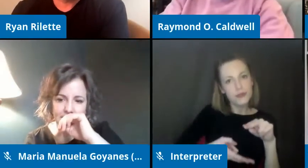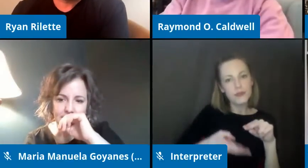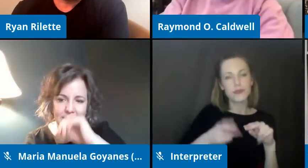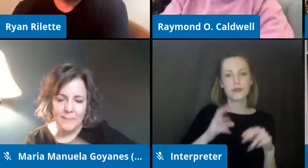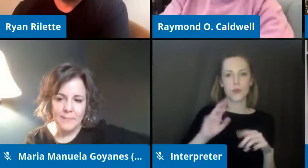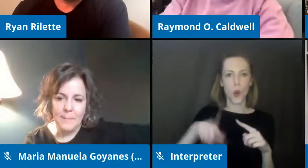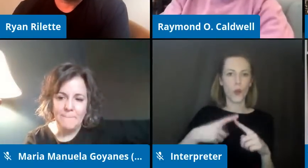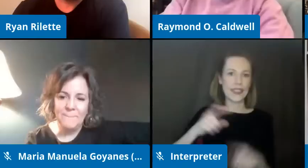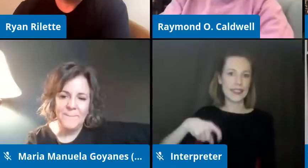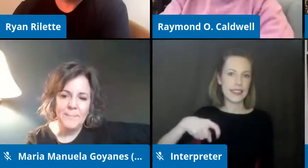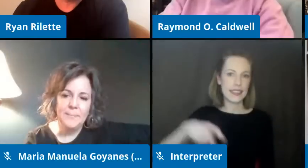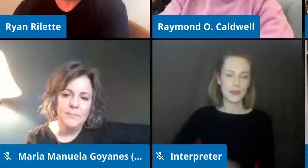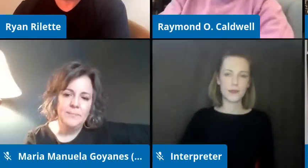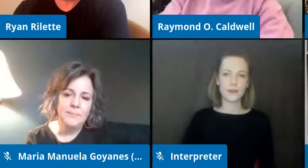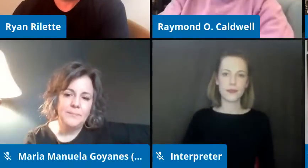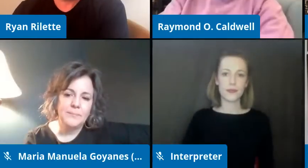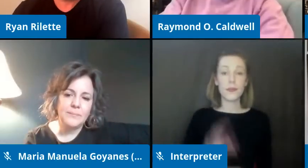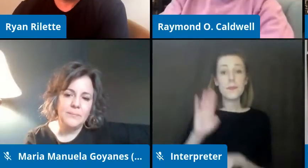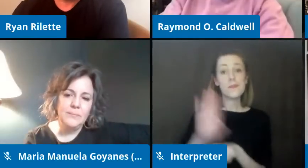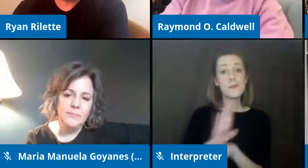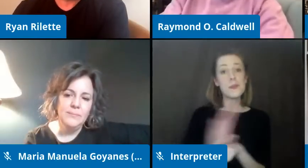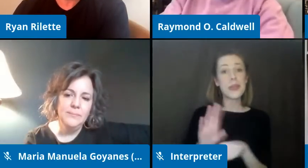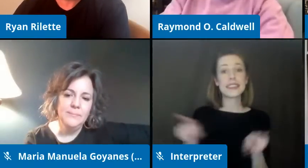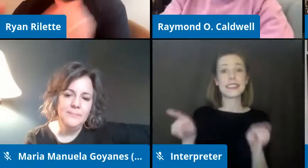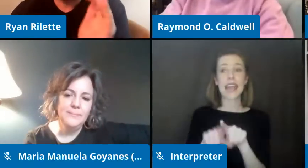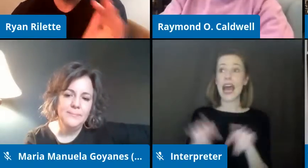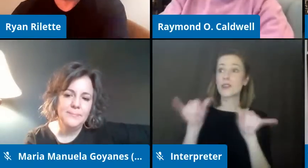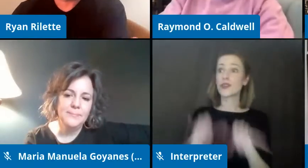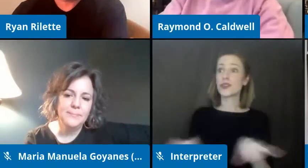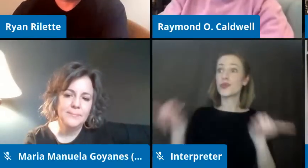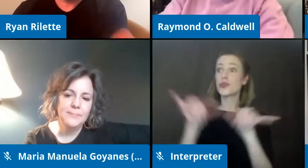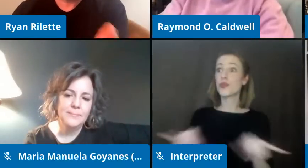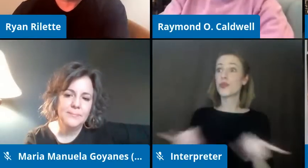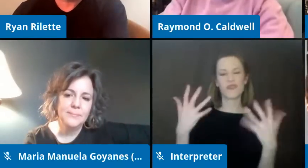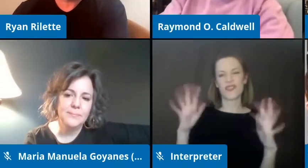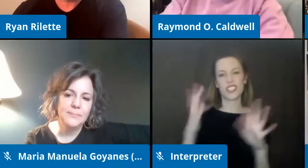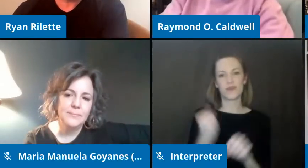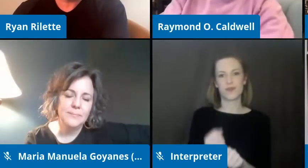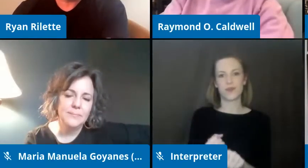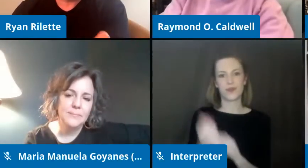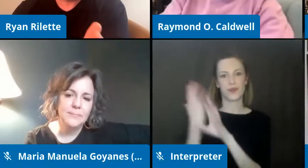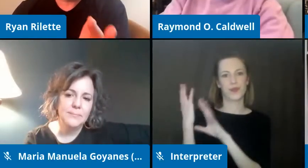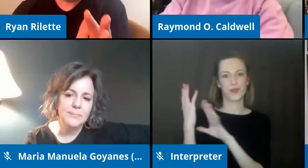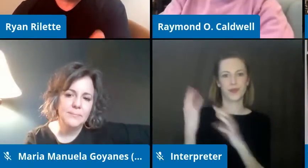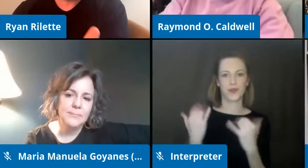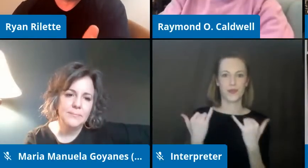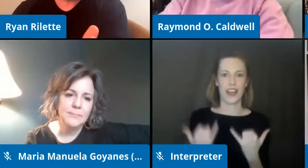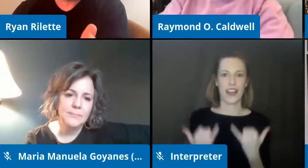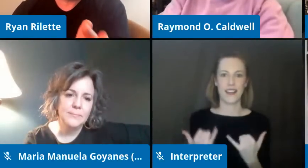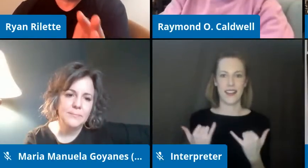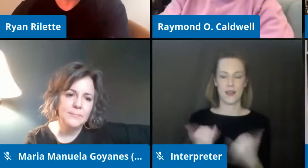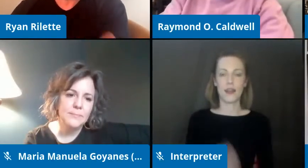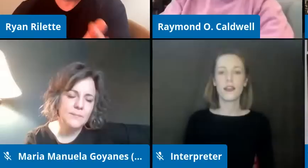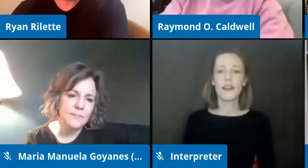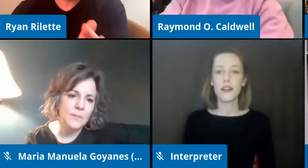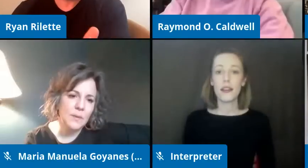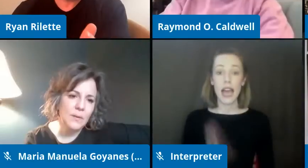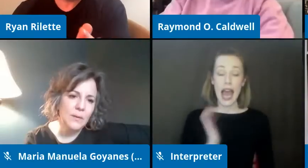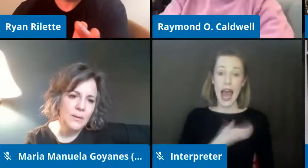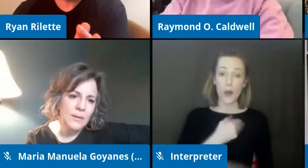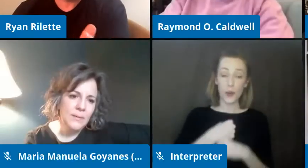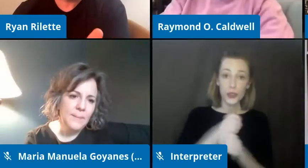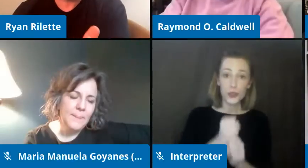business as usual has gone out the window during this period. If we are going to be producing at all during the period where we don't yet